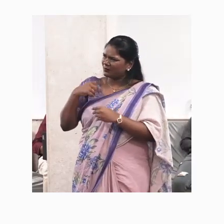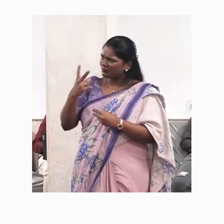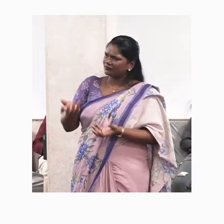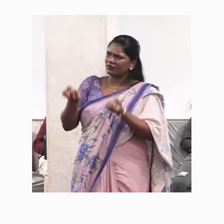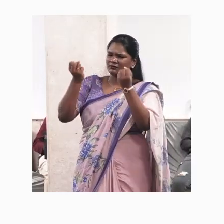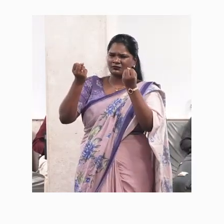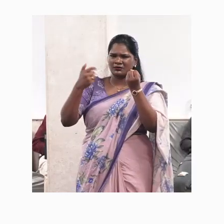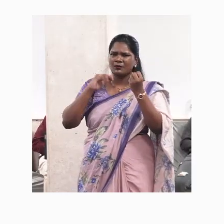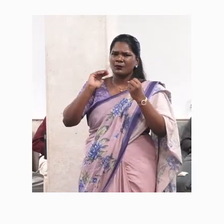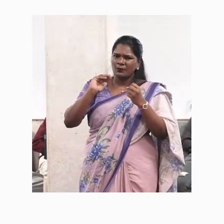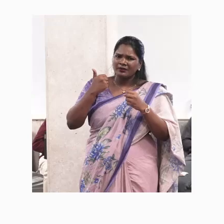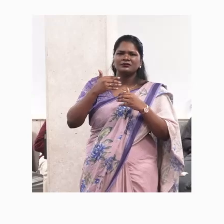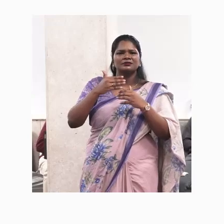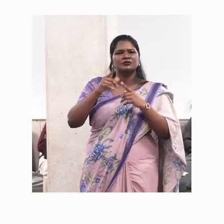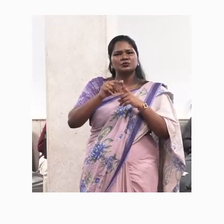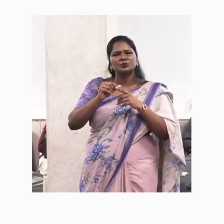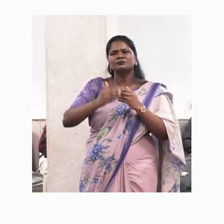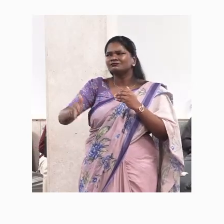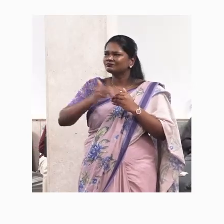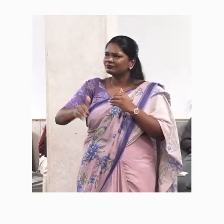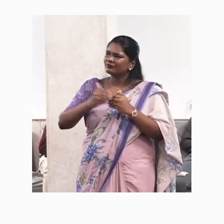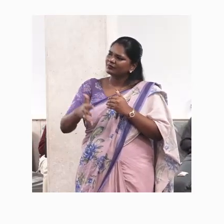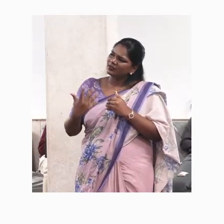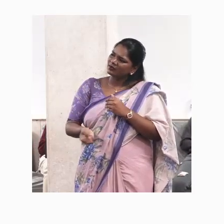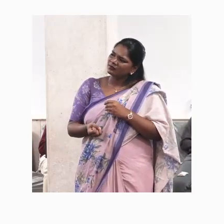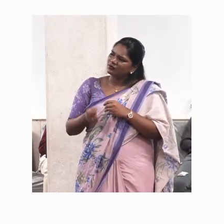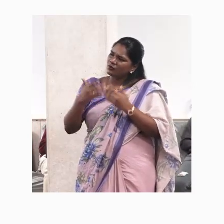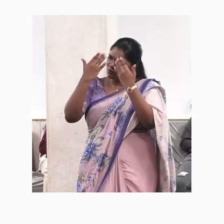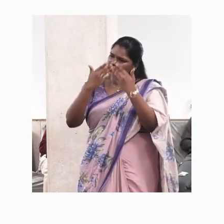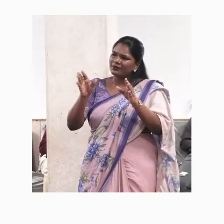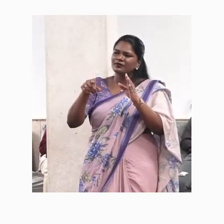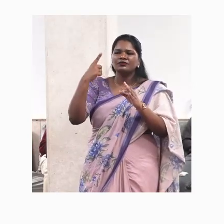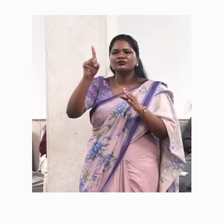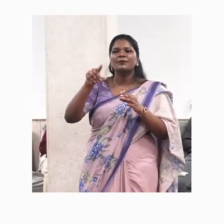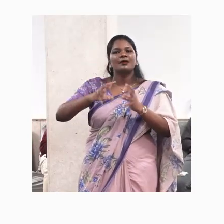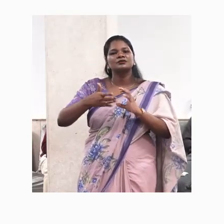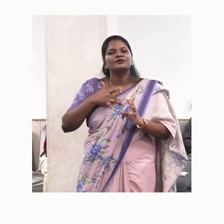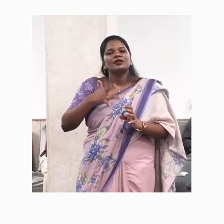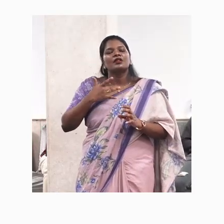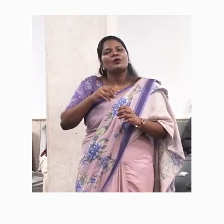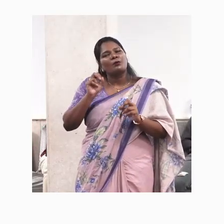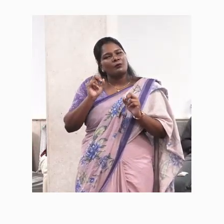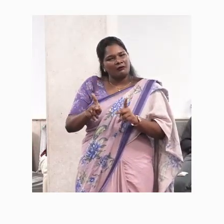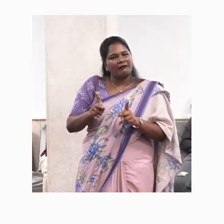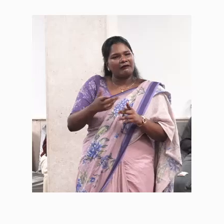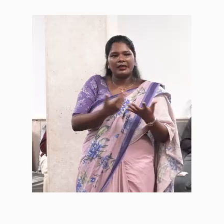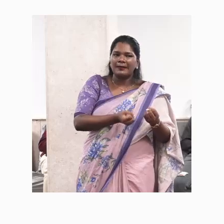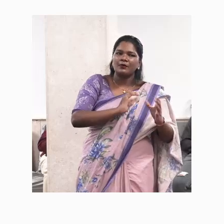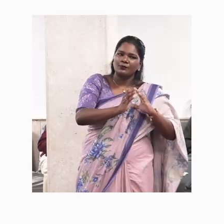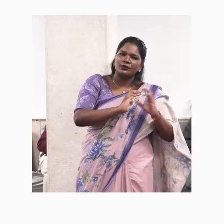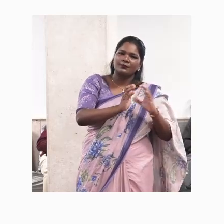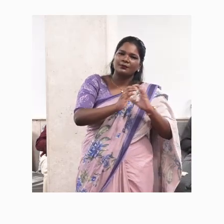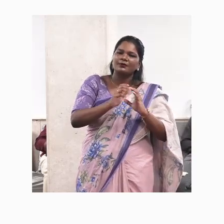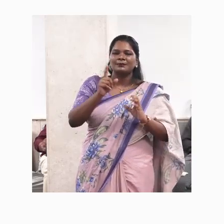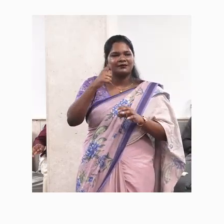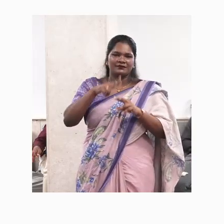then when we continue the dialogue, because open dialogue kind of makes us feel okay to keep communicating.